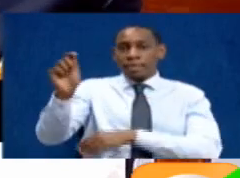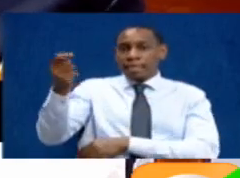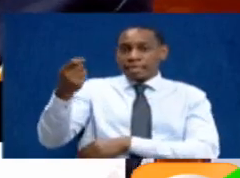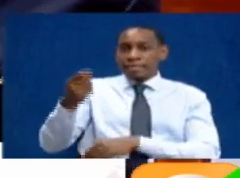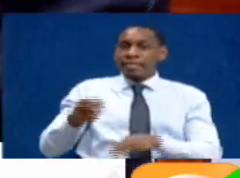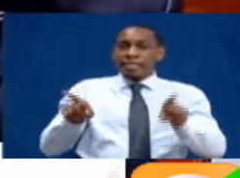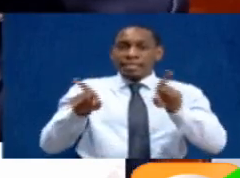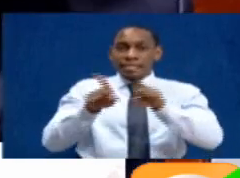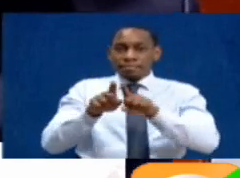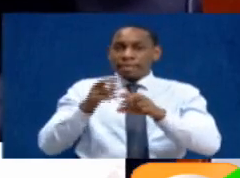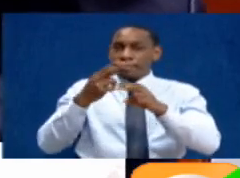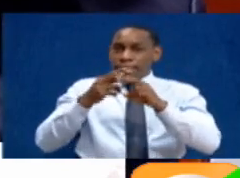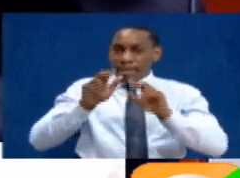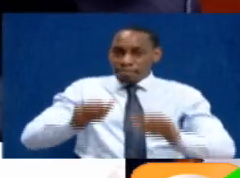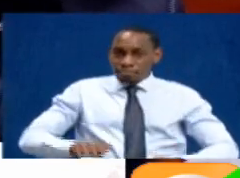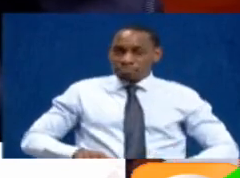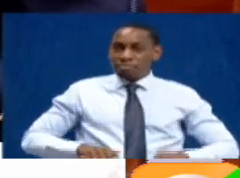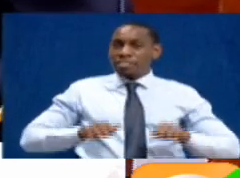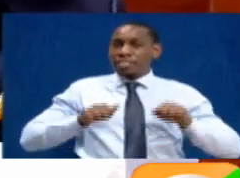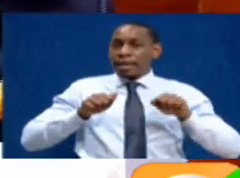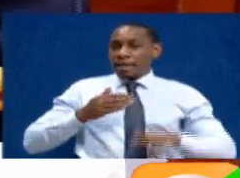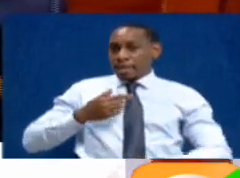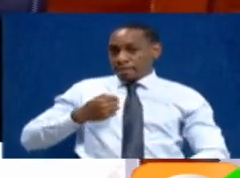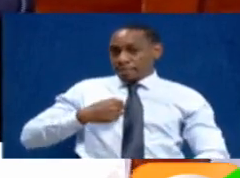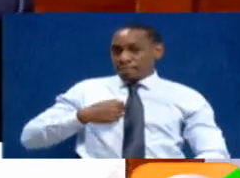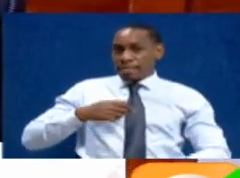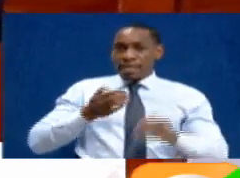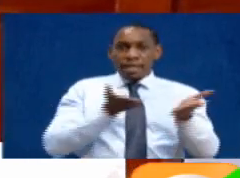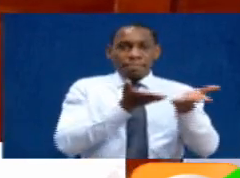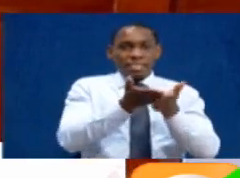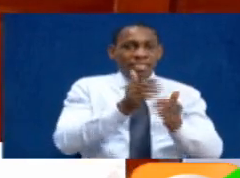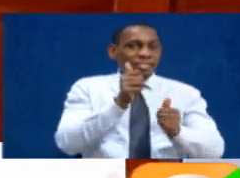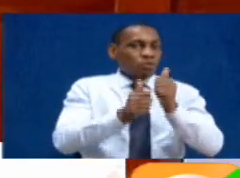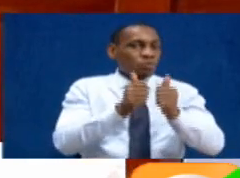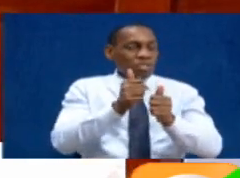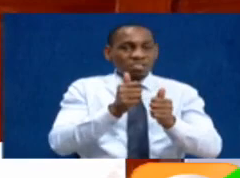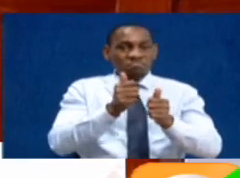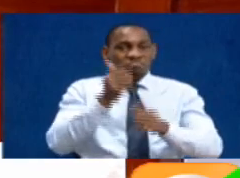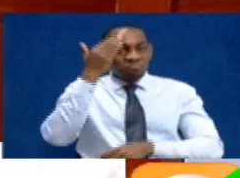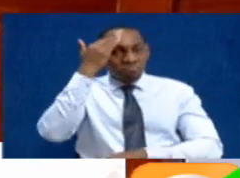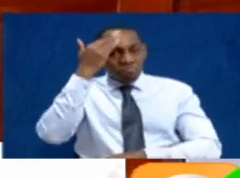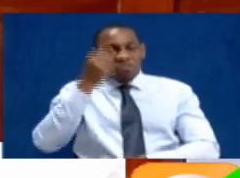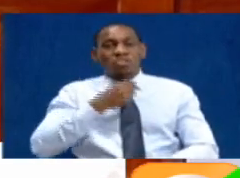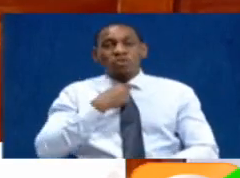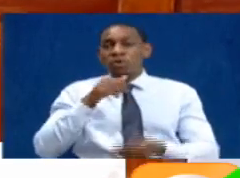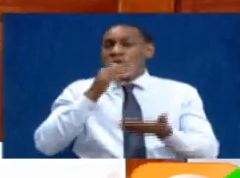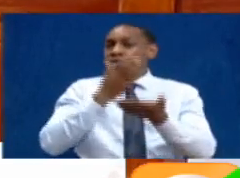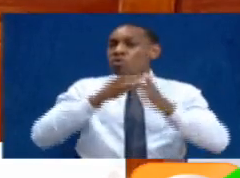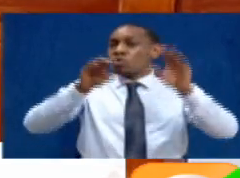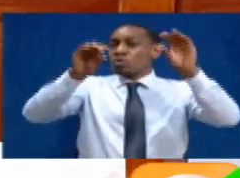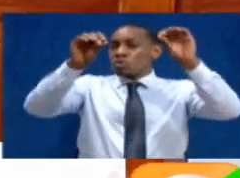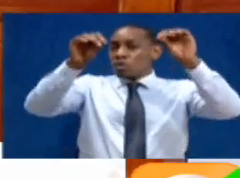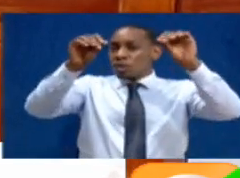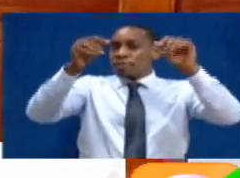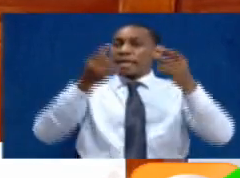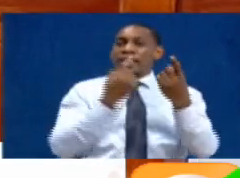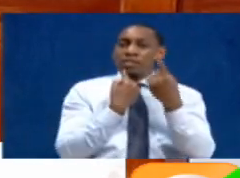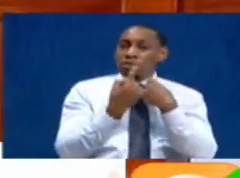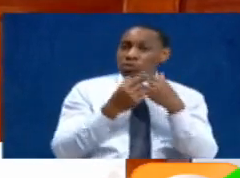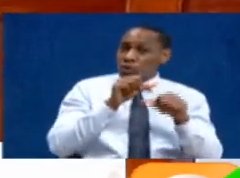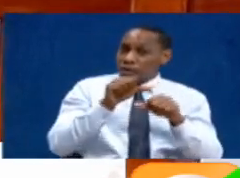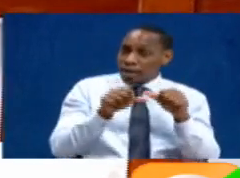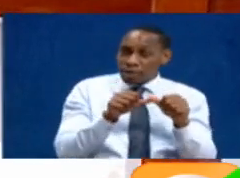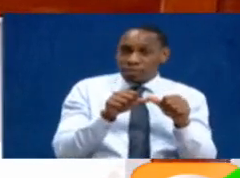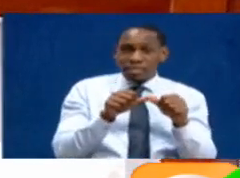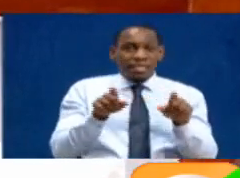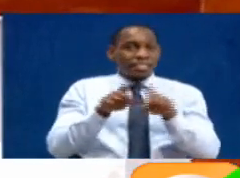he calls me chairman of a trade union. I don't know of which union. Is he qualified to talk about me?